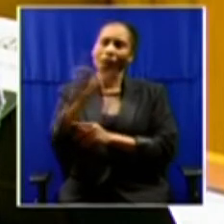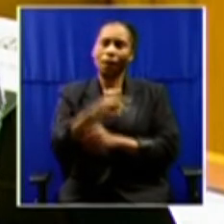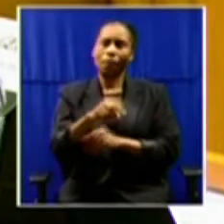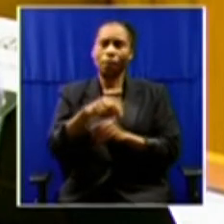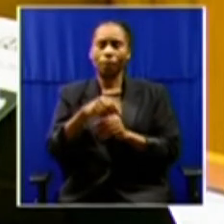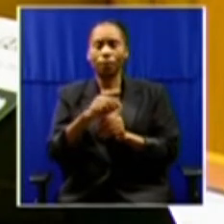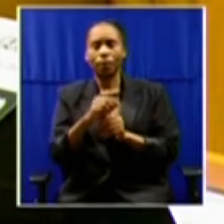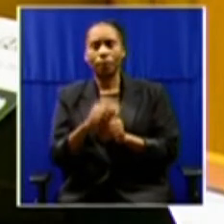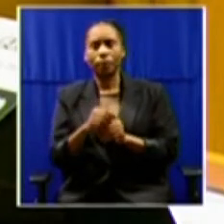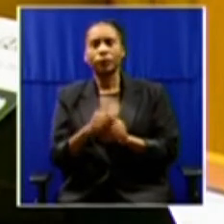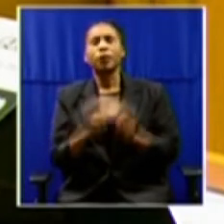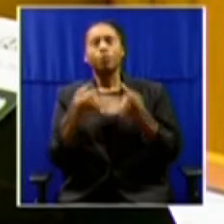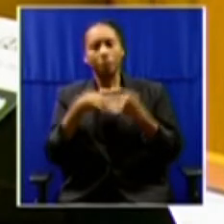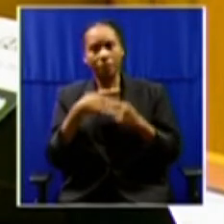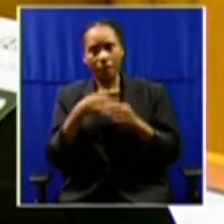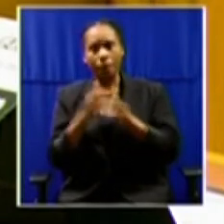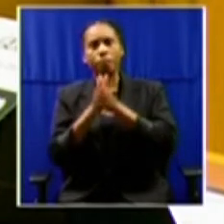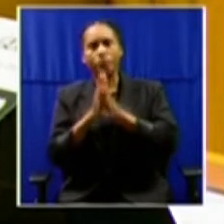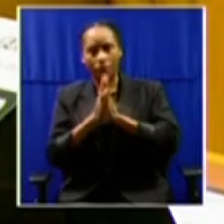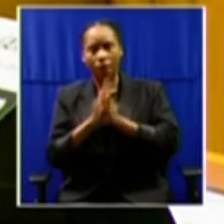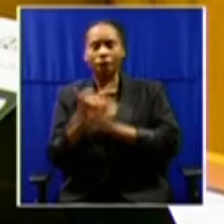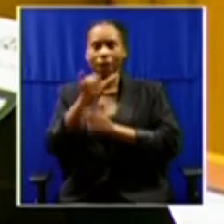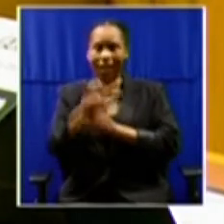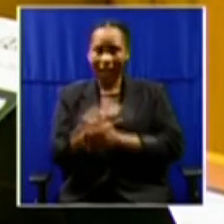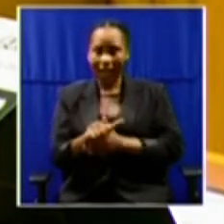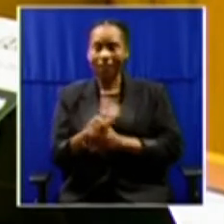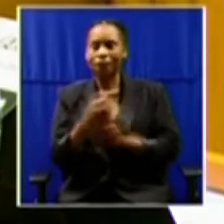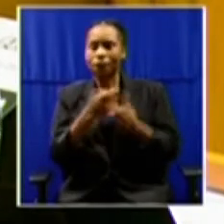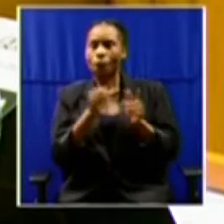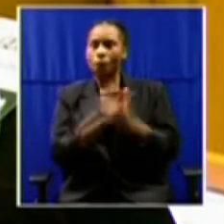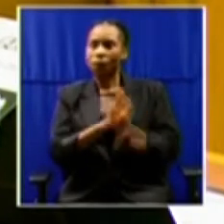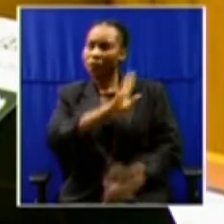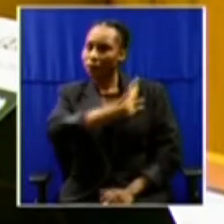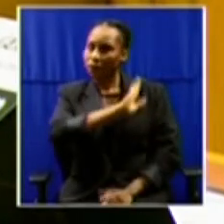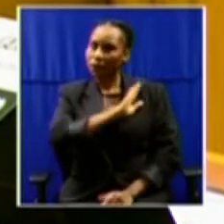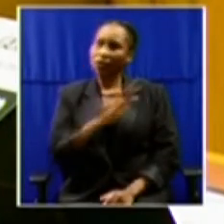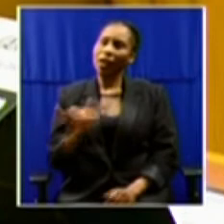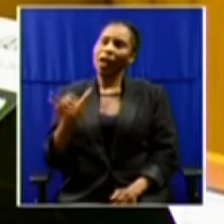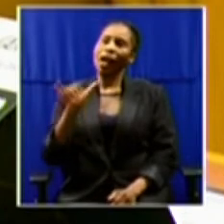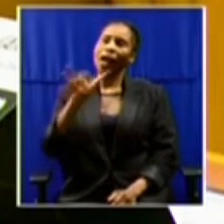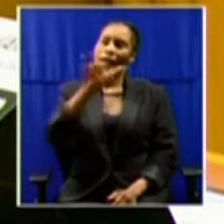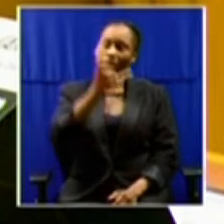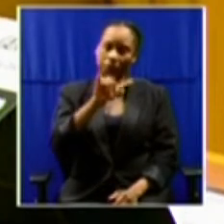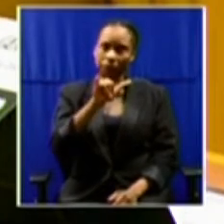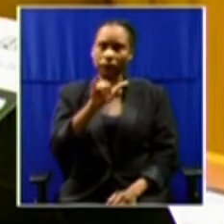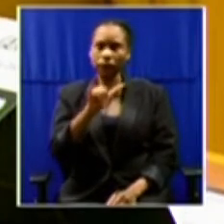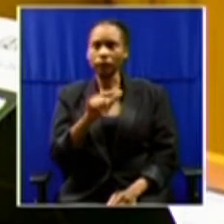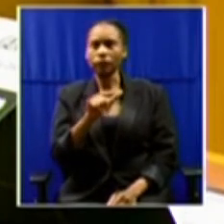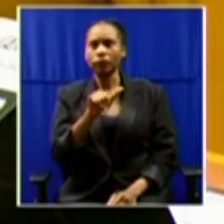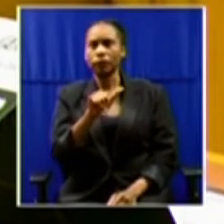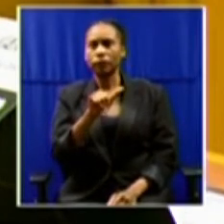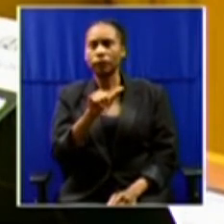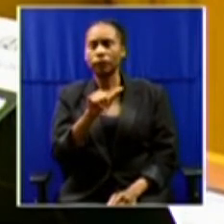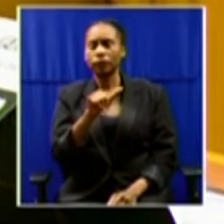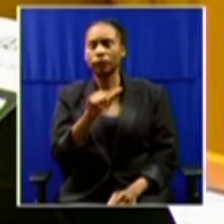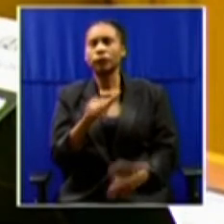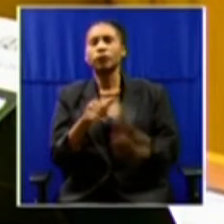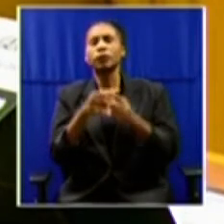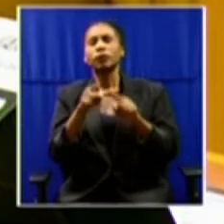the Air Force in my absence and in the absence of the officials of